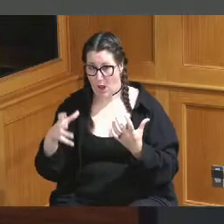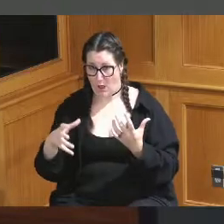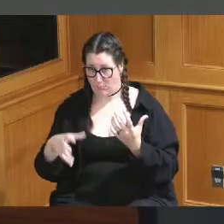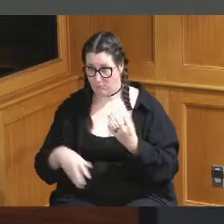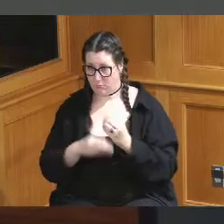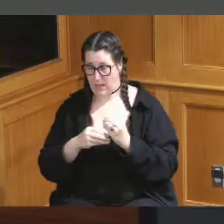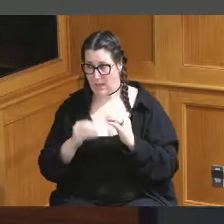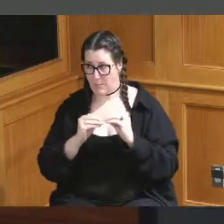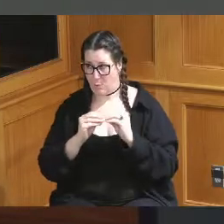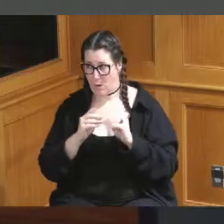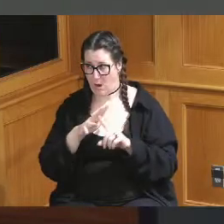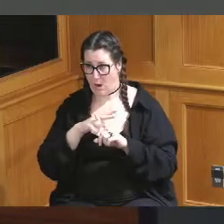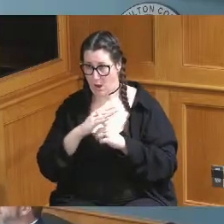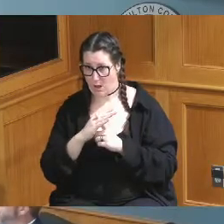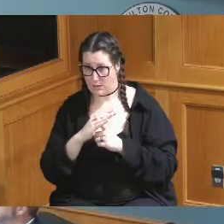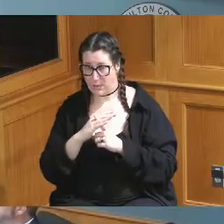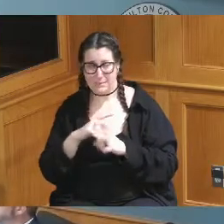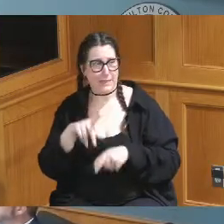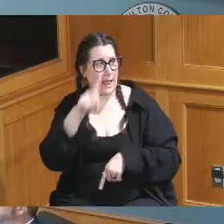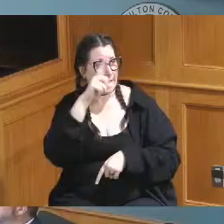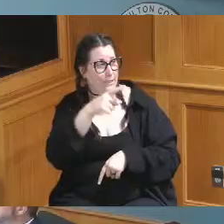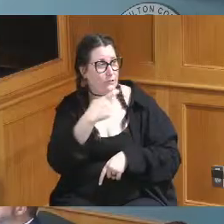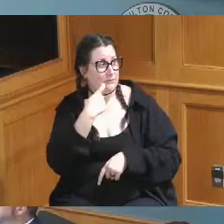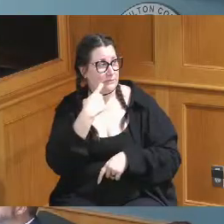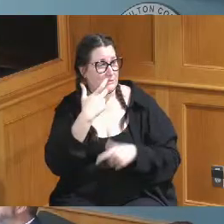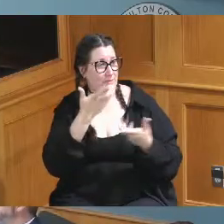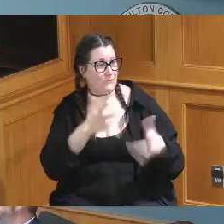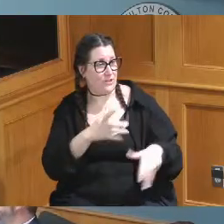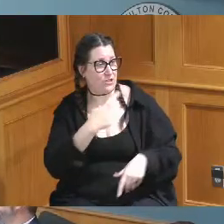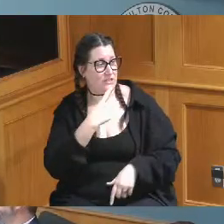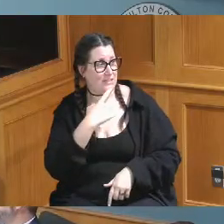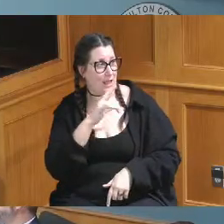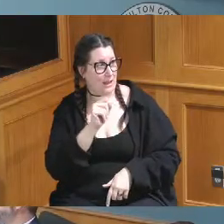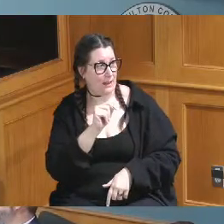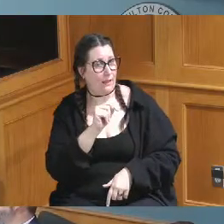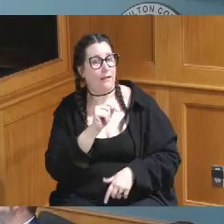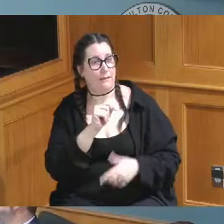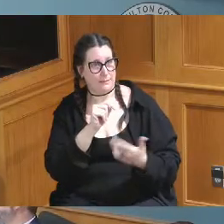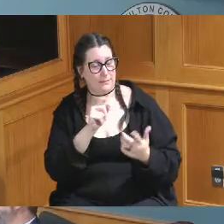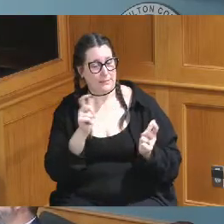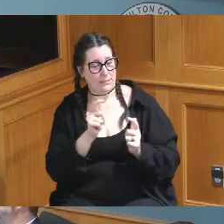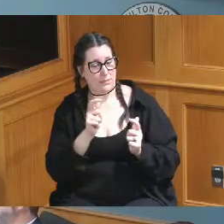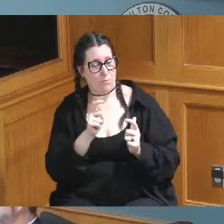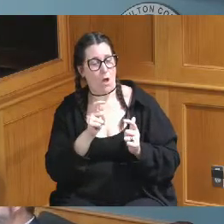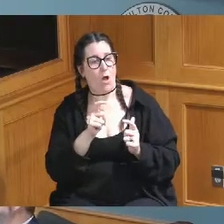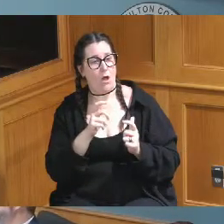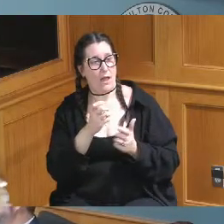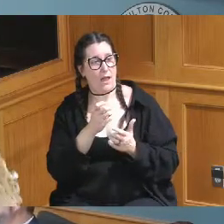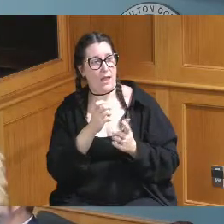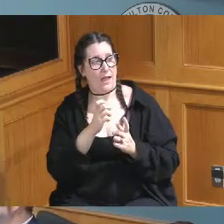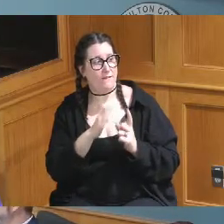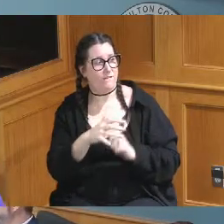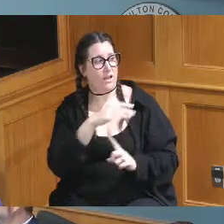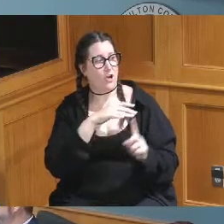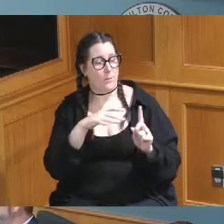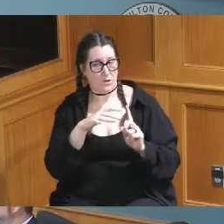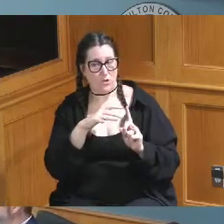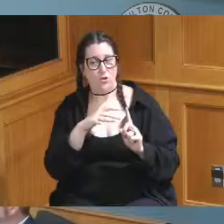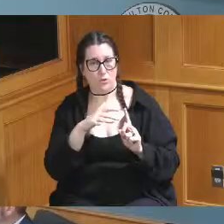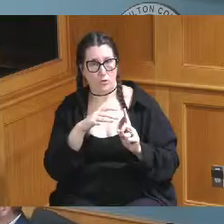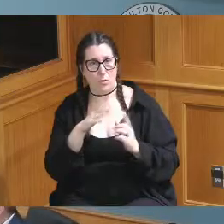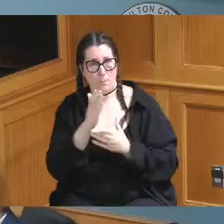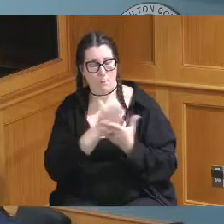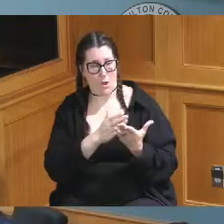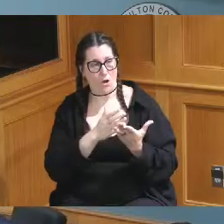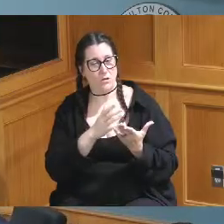more context on this? So I think you've just said it. Yeah, there's a small piece that's under an environmental covenant. When we redrew the parcel to